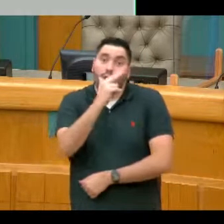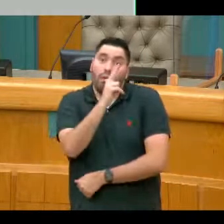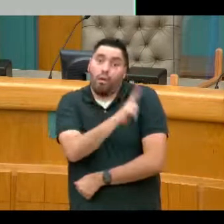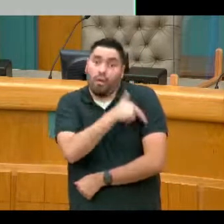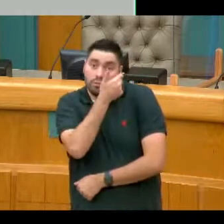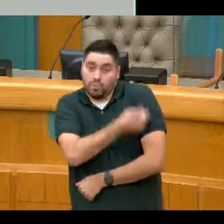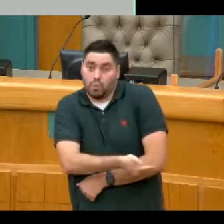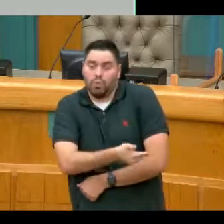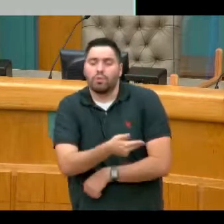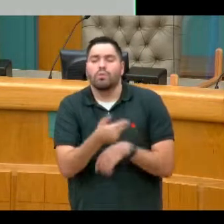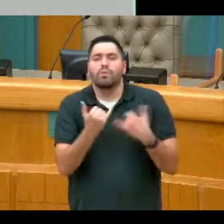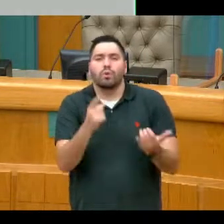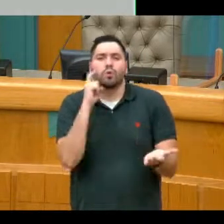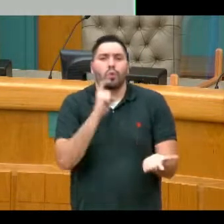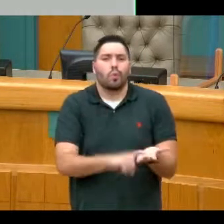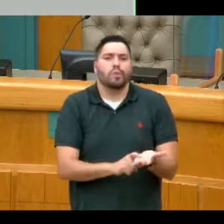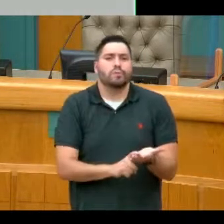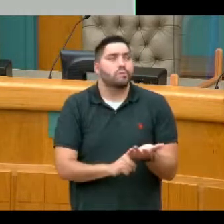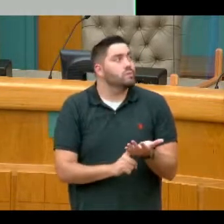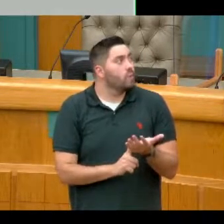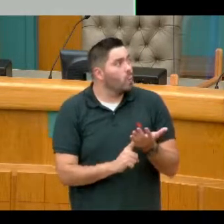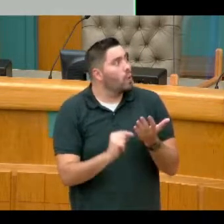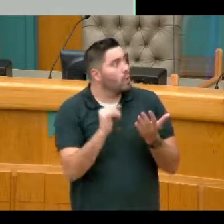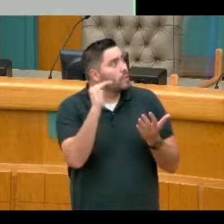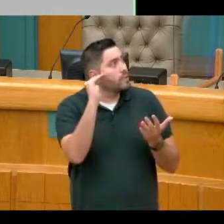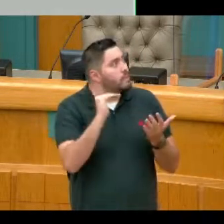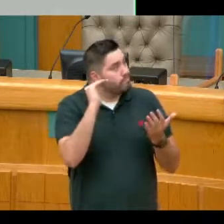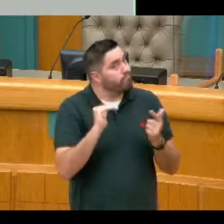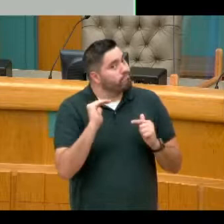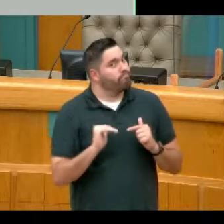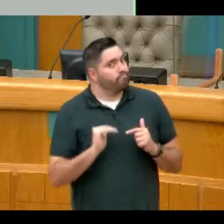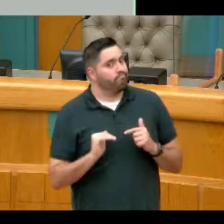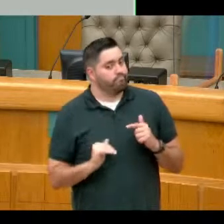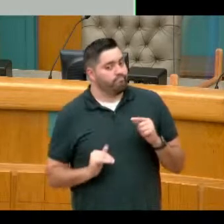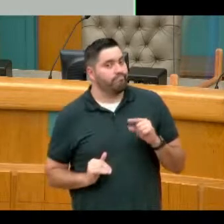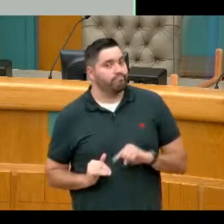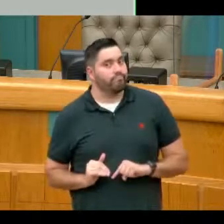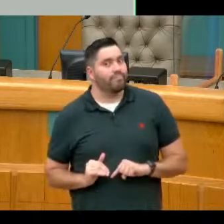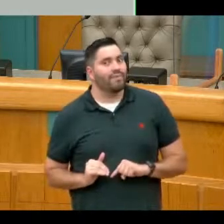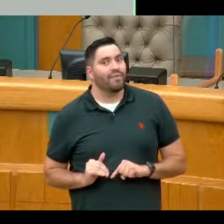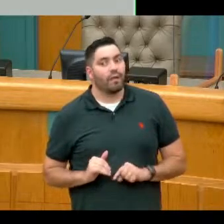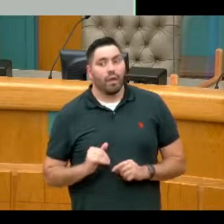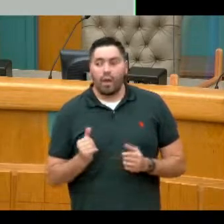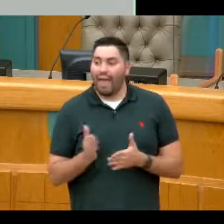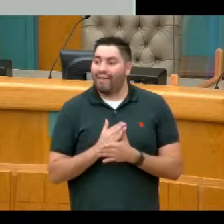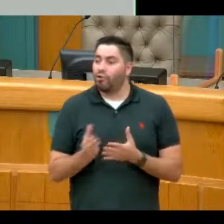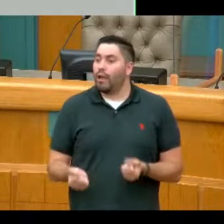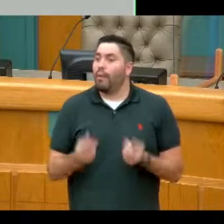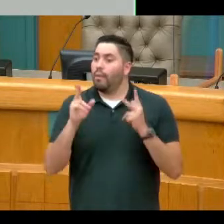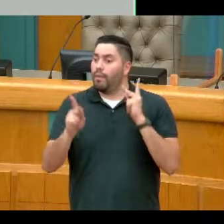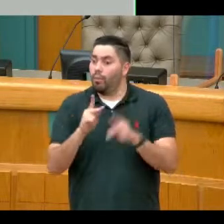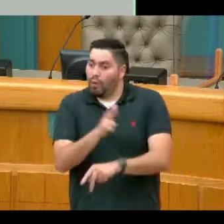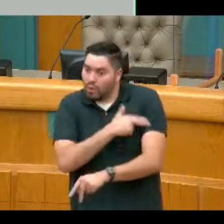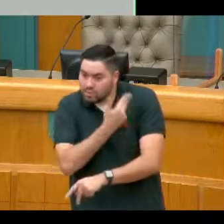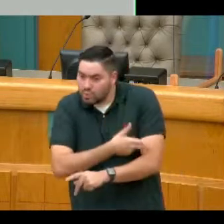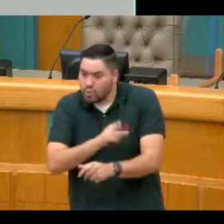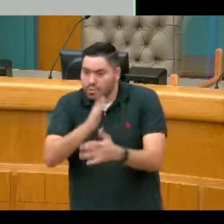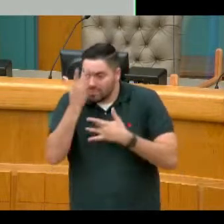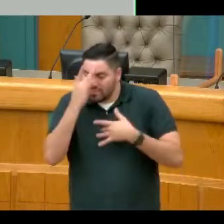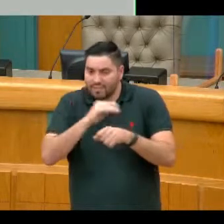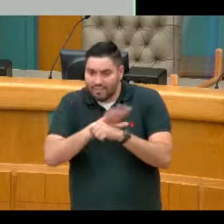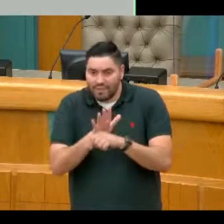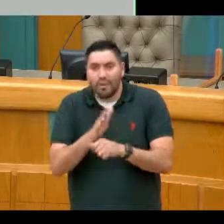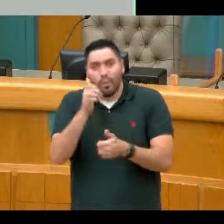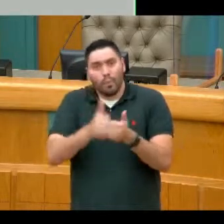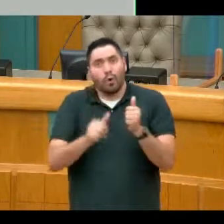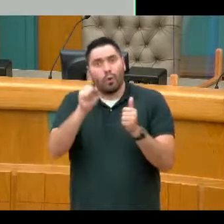positivity rate of 2.8%, at least very low compared to where we were over the summer, where this blue metric was all the way up to